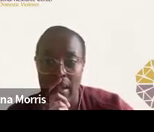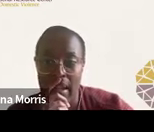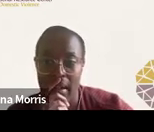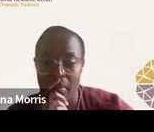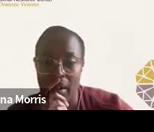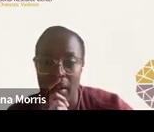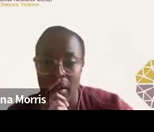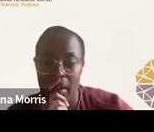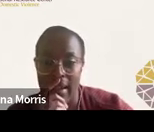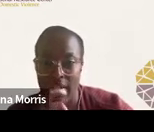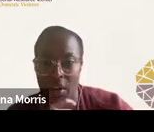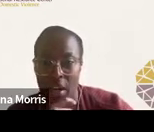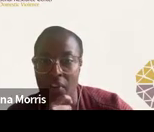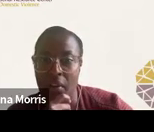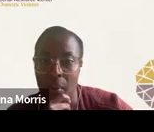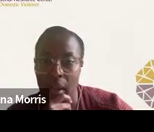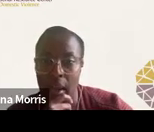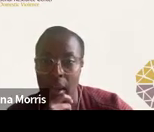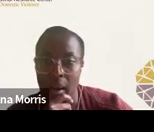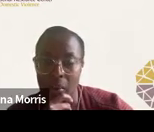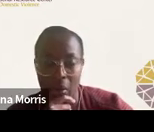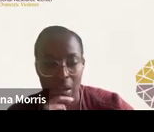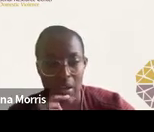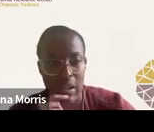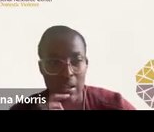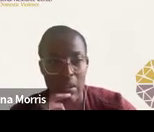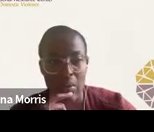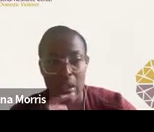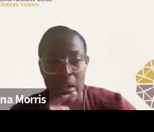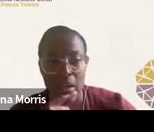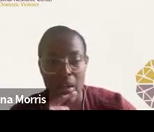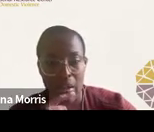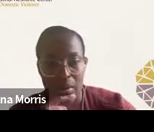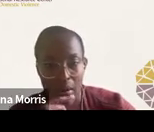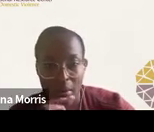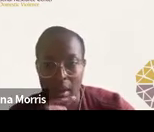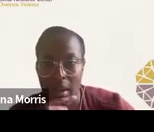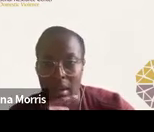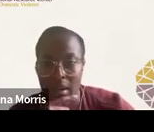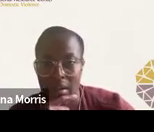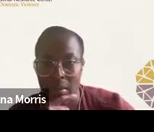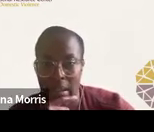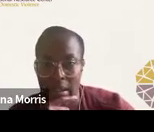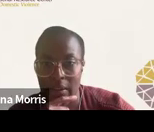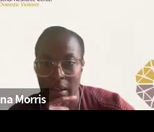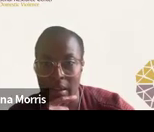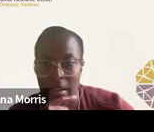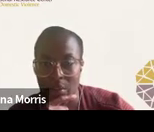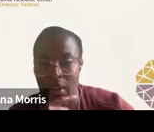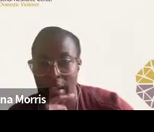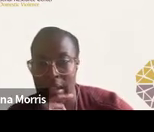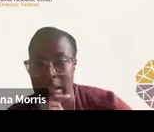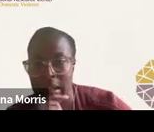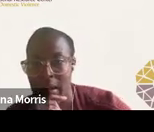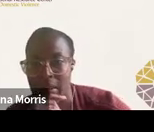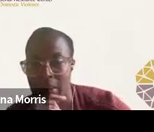nursery setup, and that's a very innovative way. We know the intersection between maternal health and domestic and